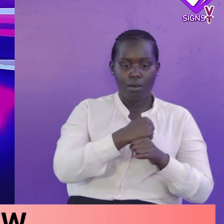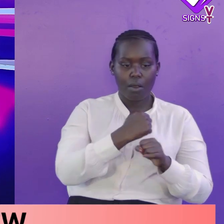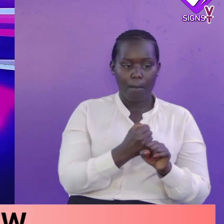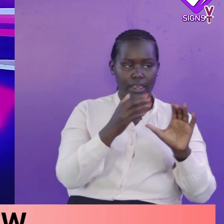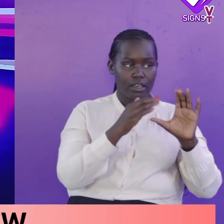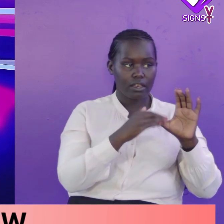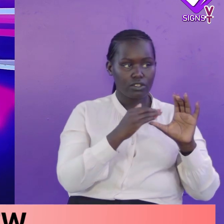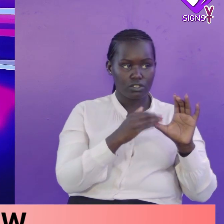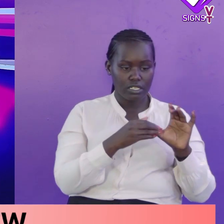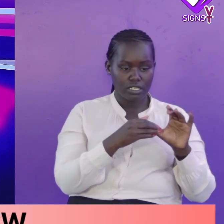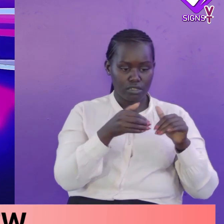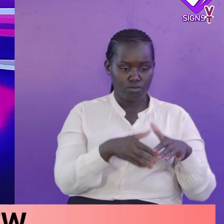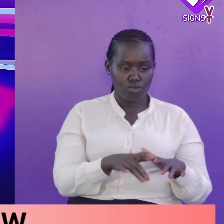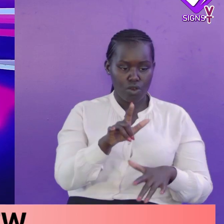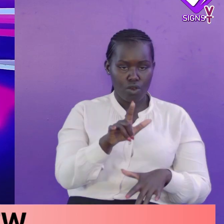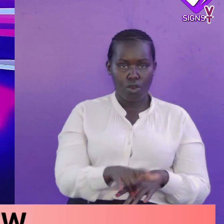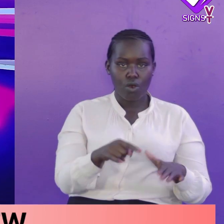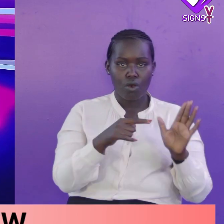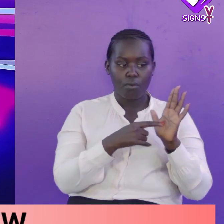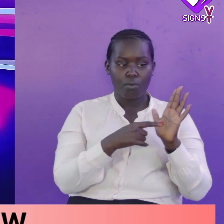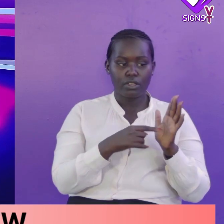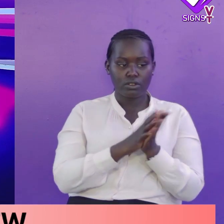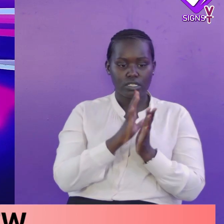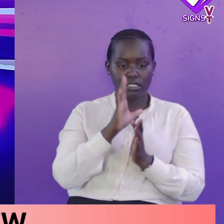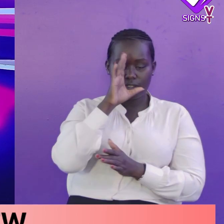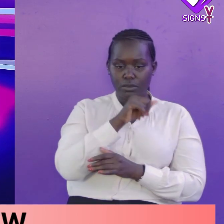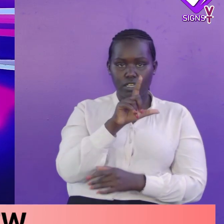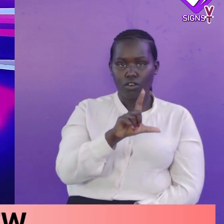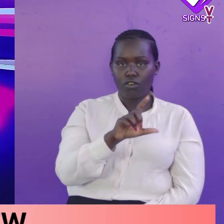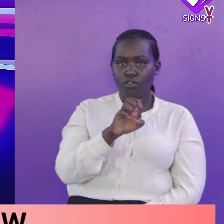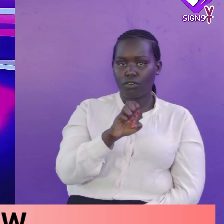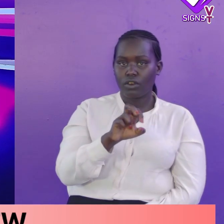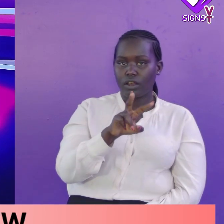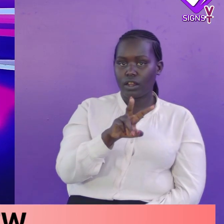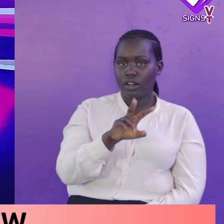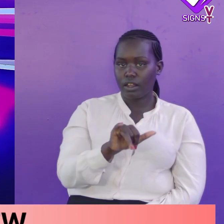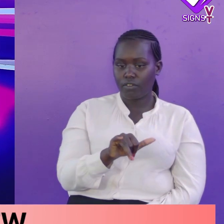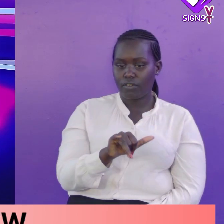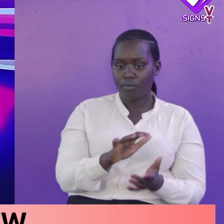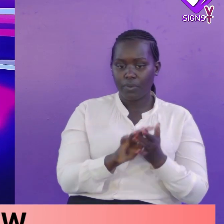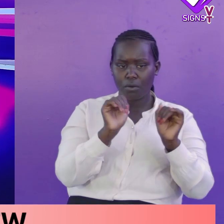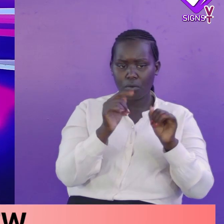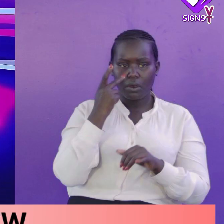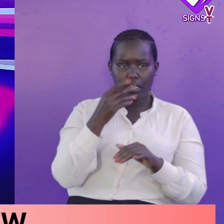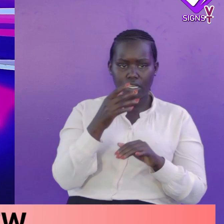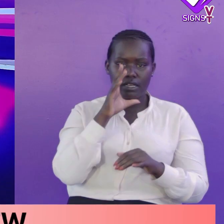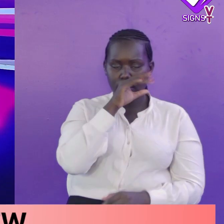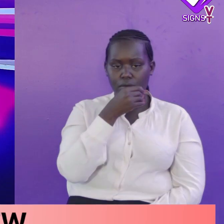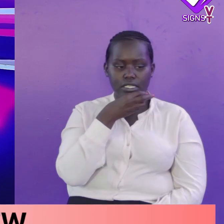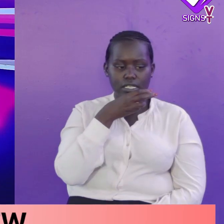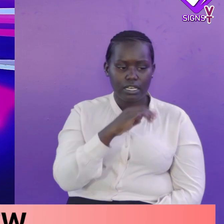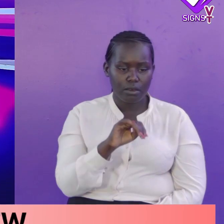Chelsea drop points is the absence of Levi Colwill. Yeah. You can see they are missing him on